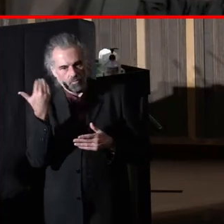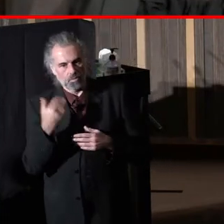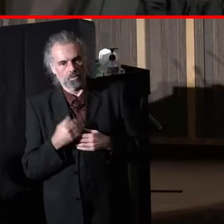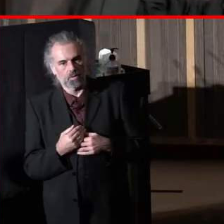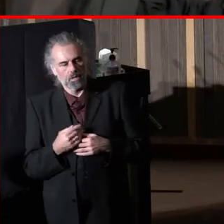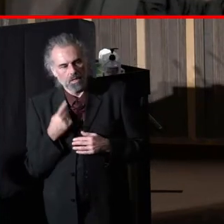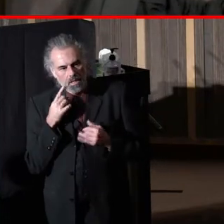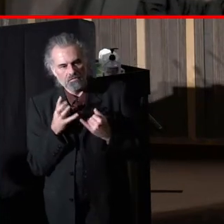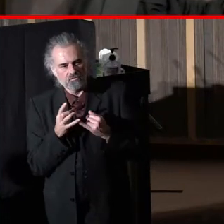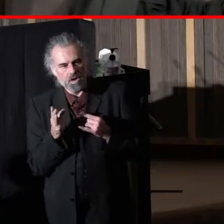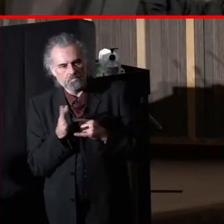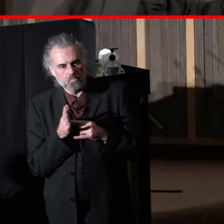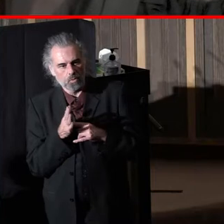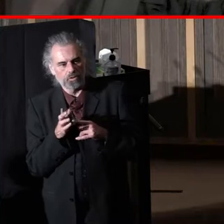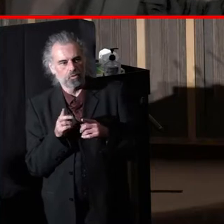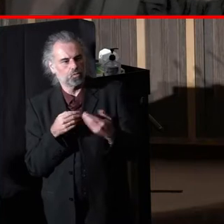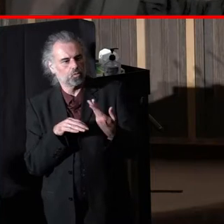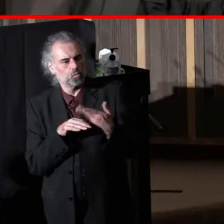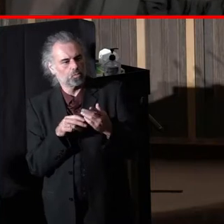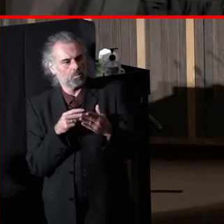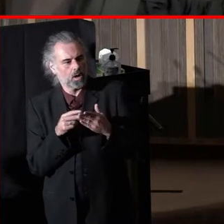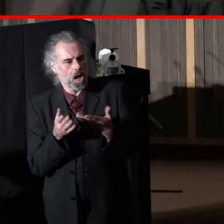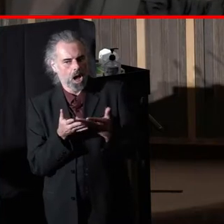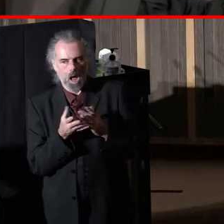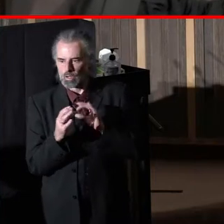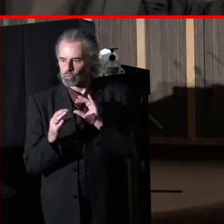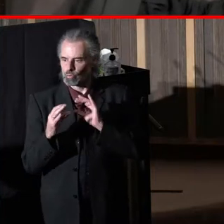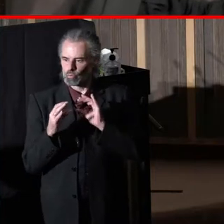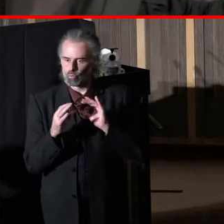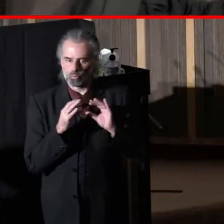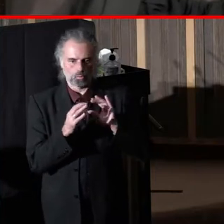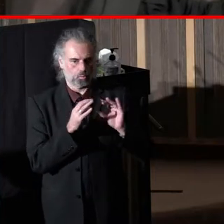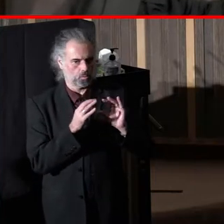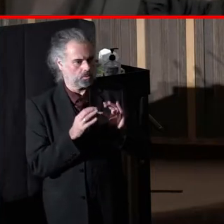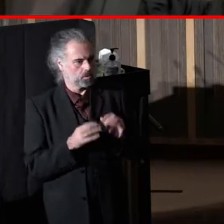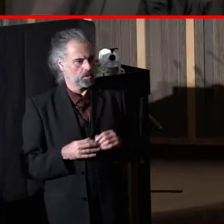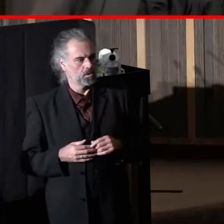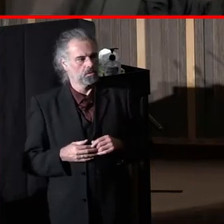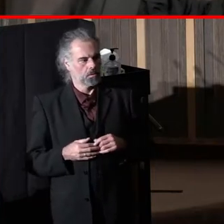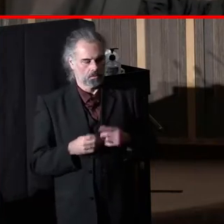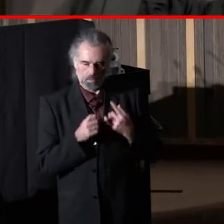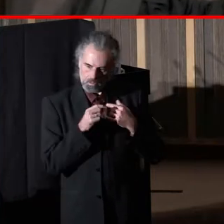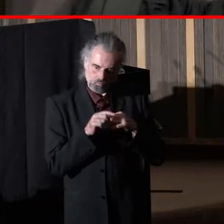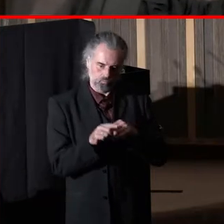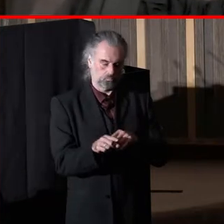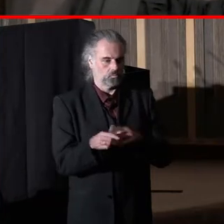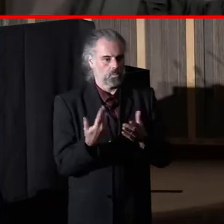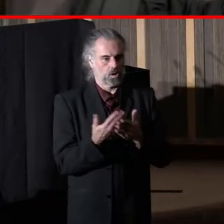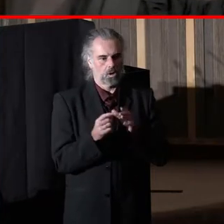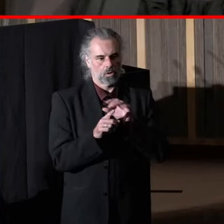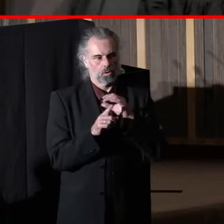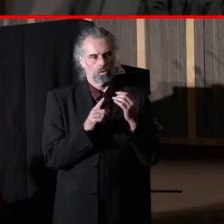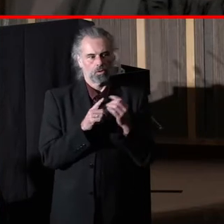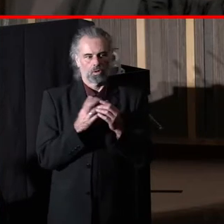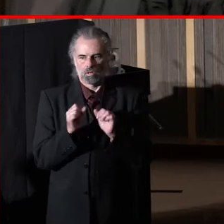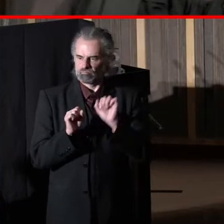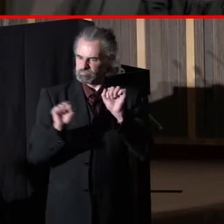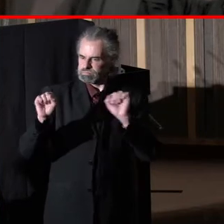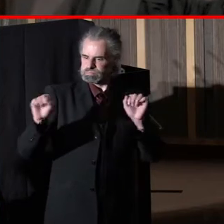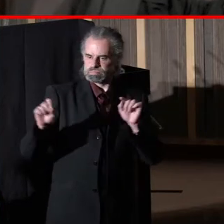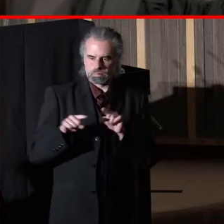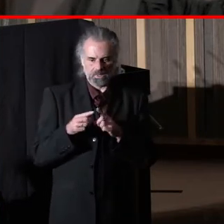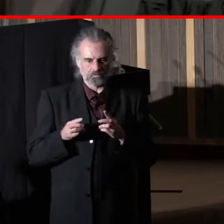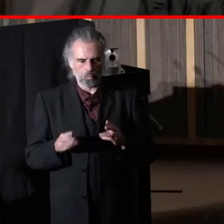very important new dimension, is how to communicate, and it's so culturally dependent. Every country has a different way